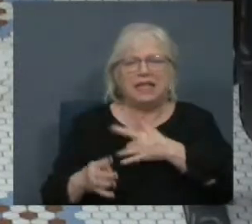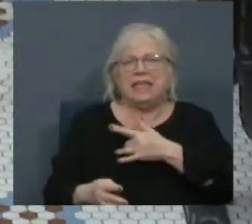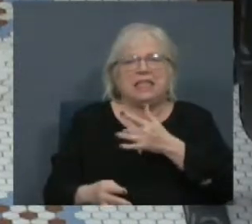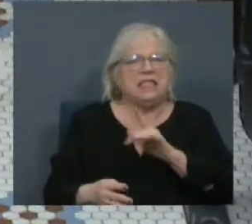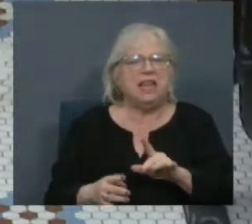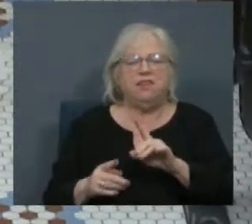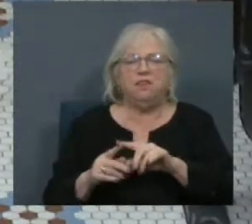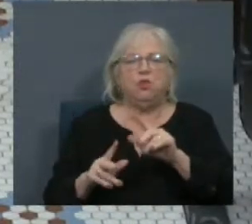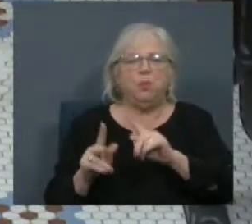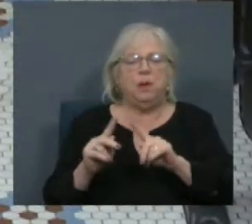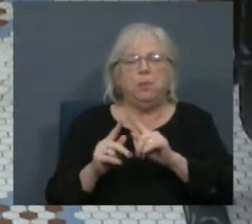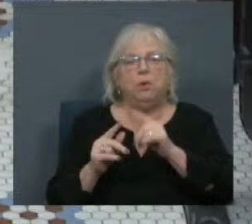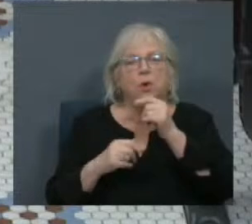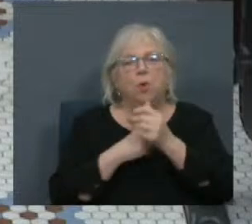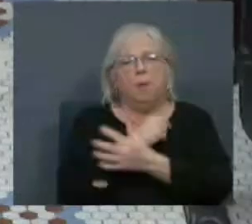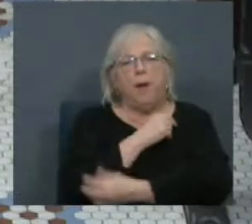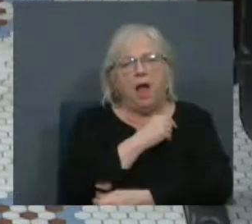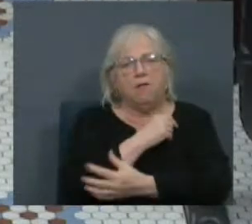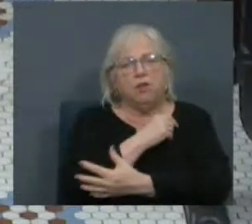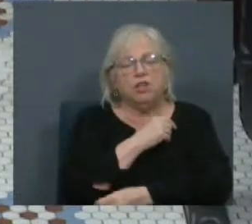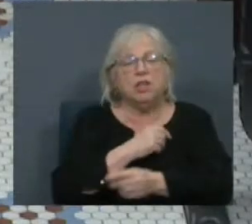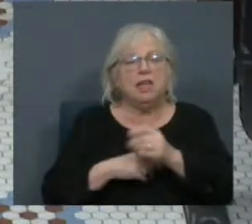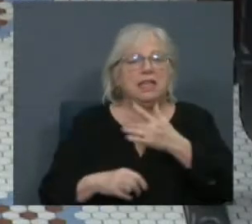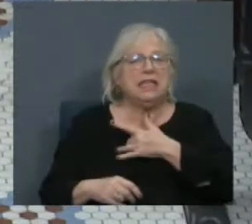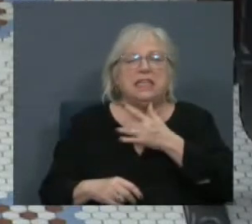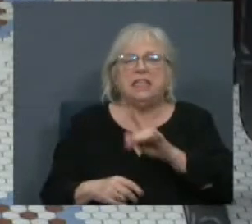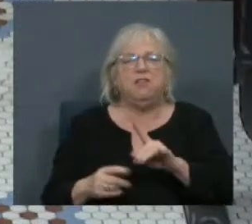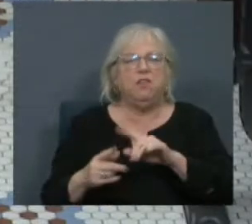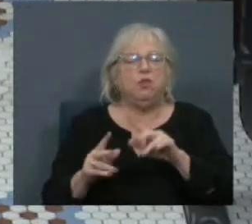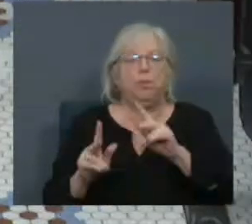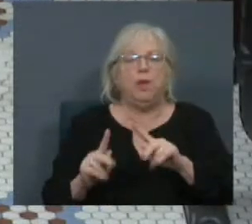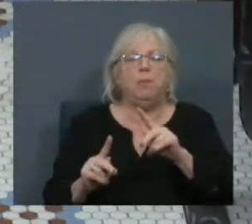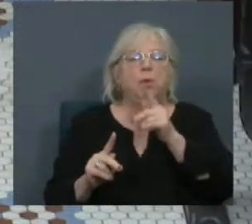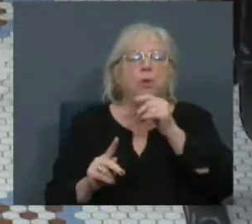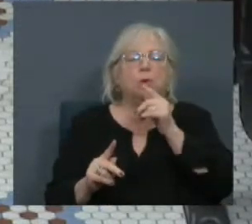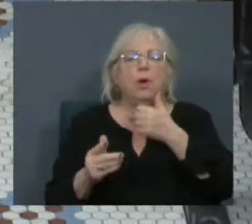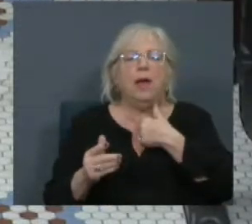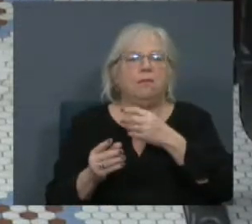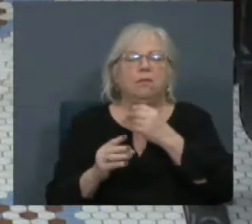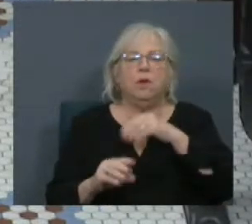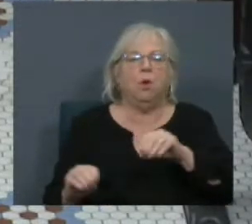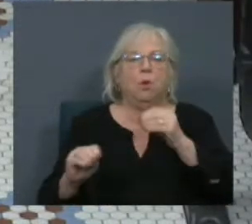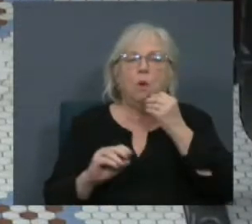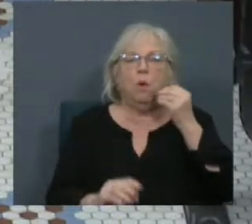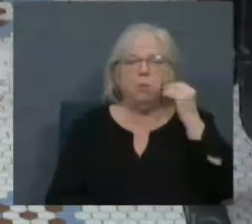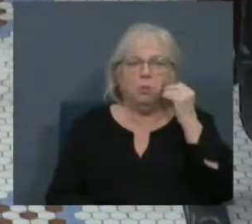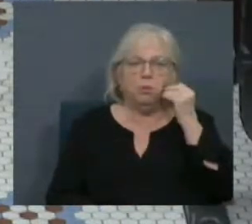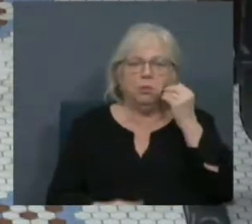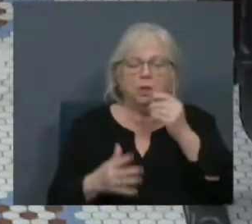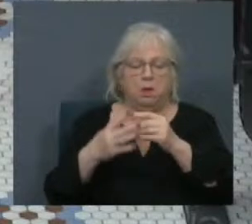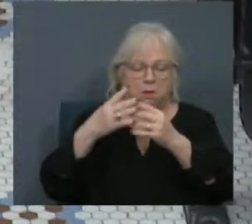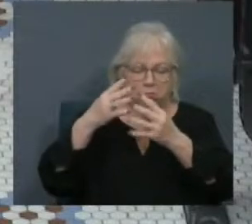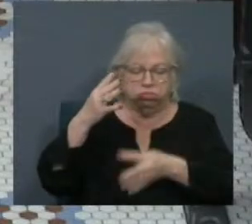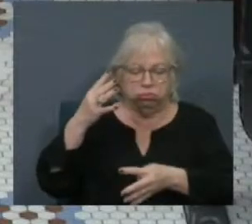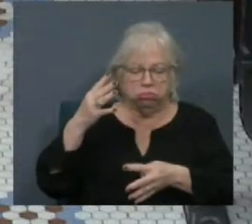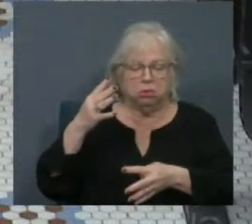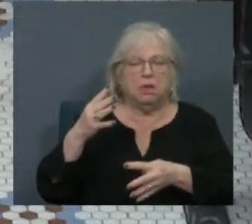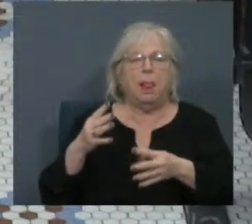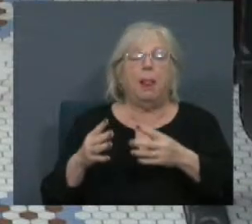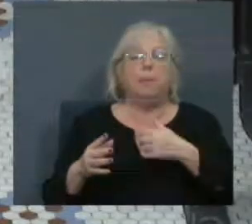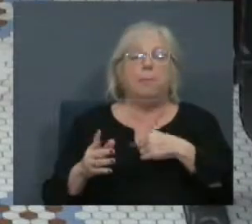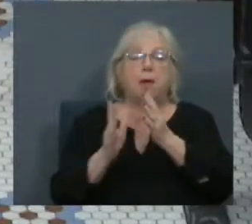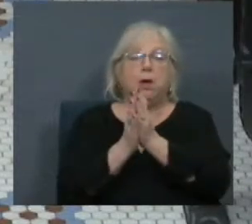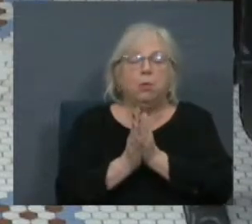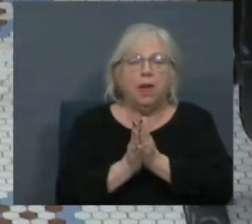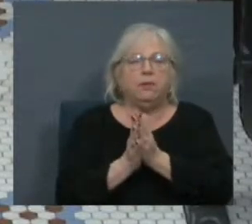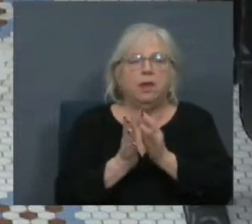who are impoverished. It's insensitive to people who are unhoused. My request is that